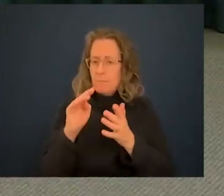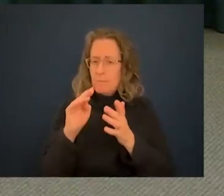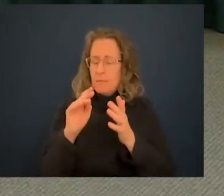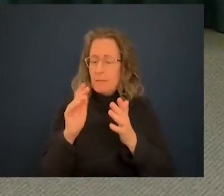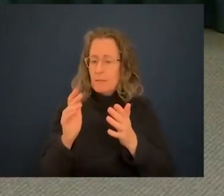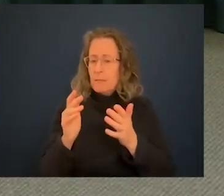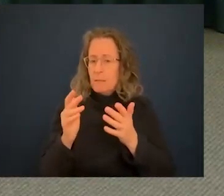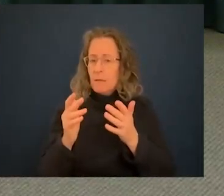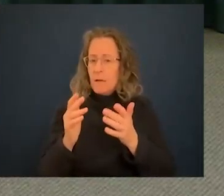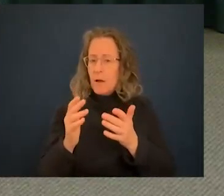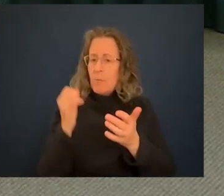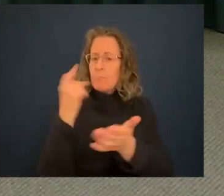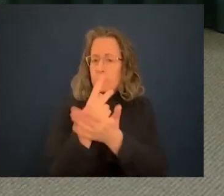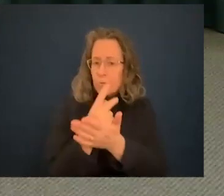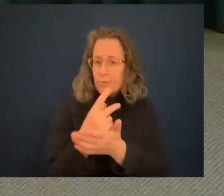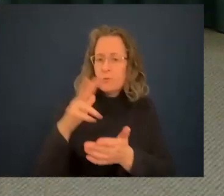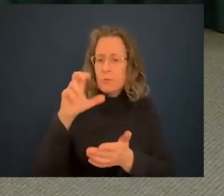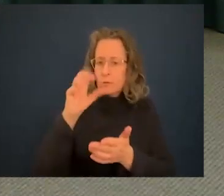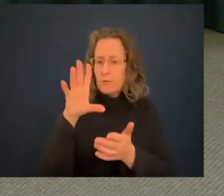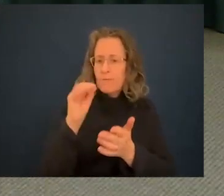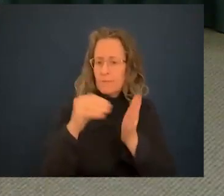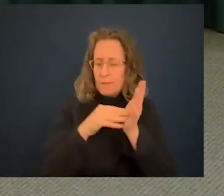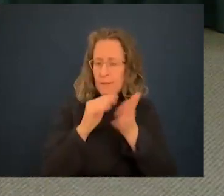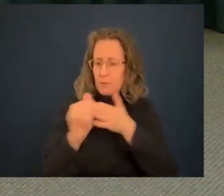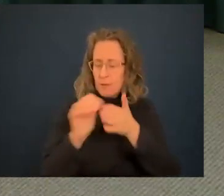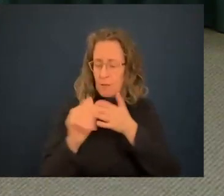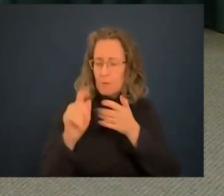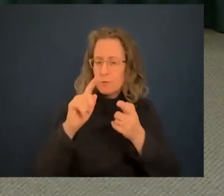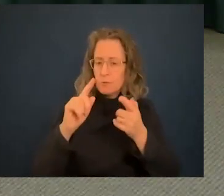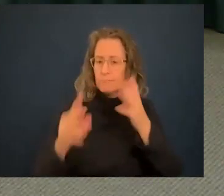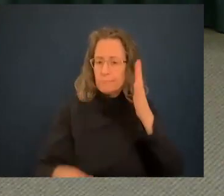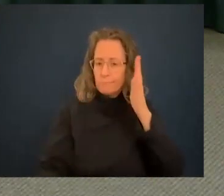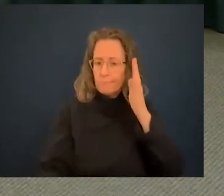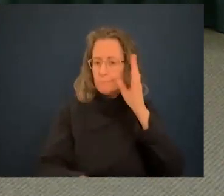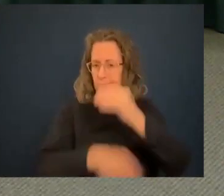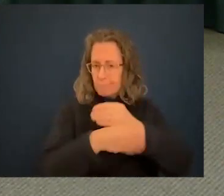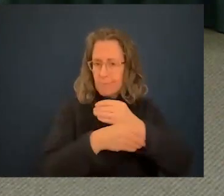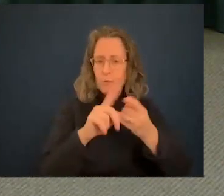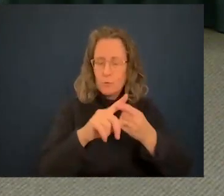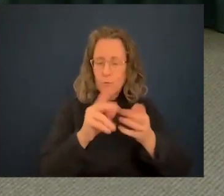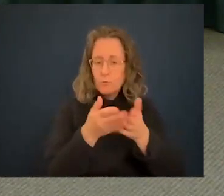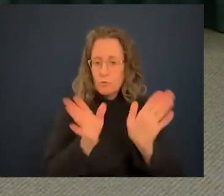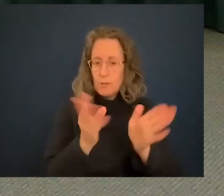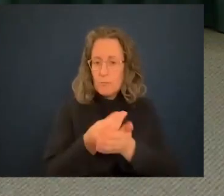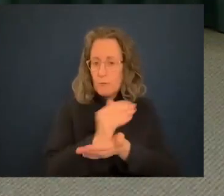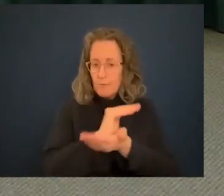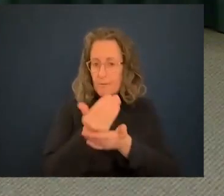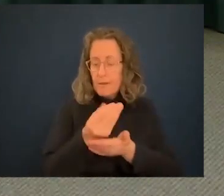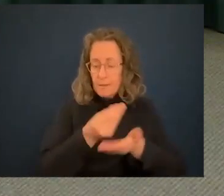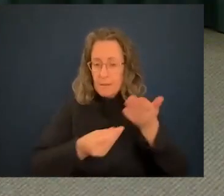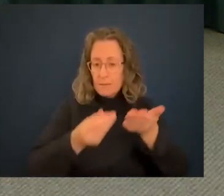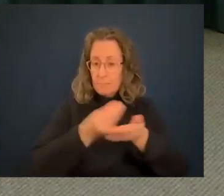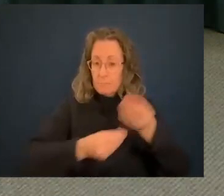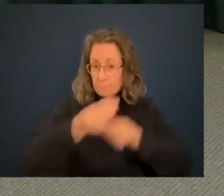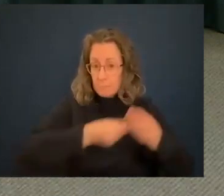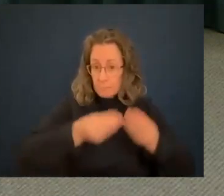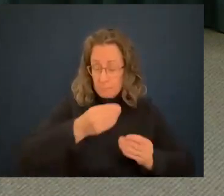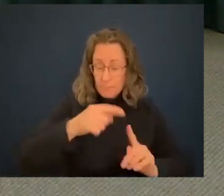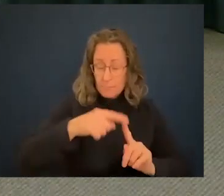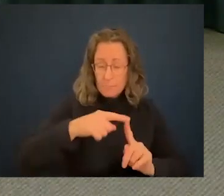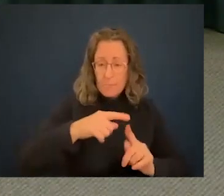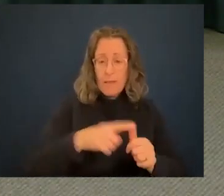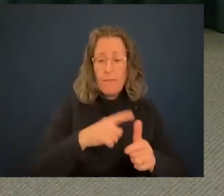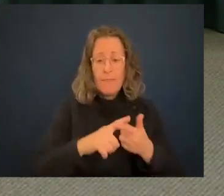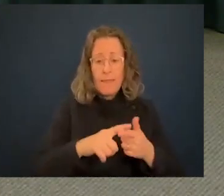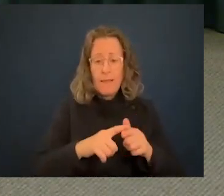motions I think is it's desirable yes oh you want to pick two motions okay uh so we're we're down for a friendly